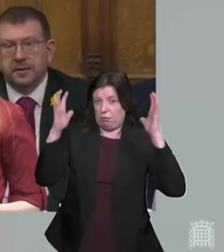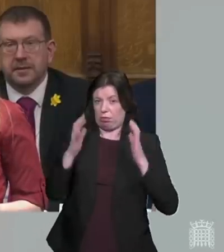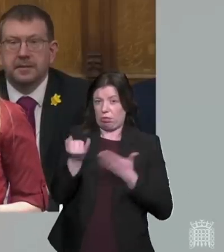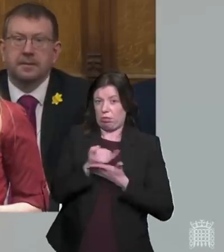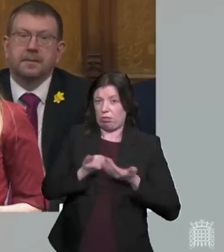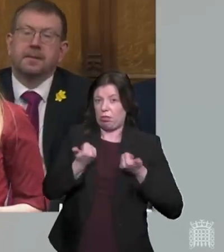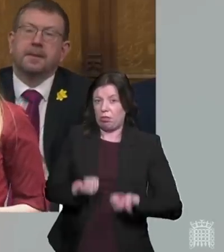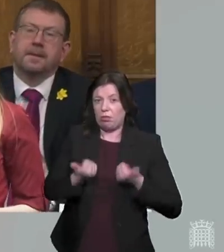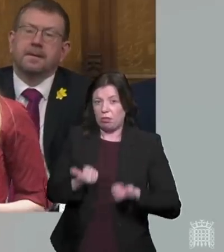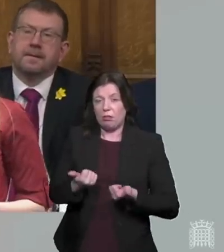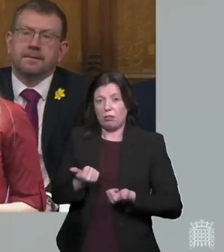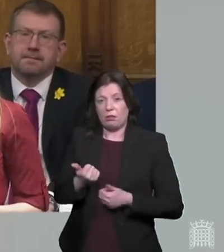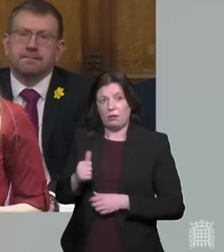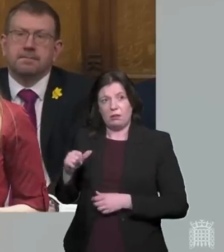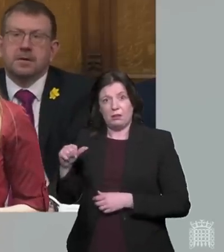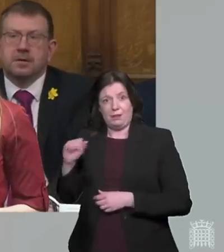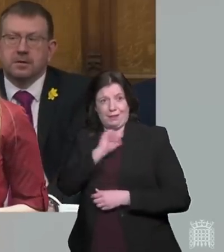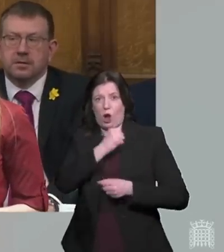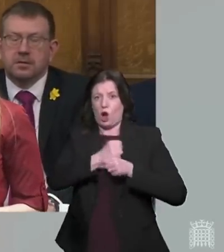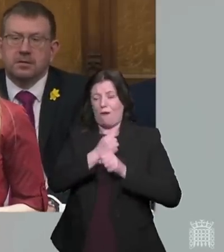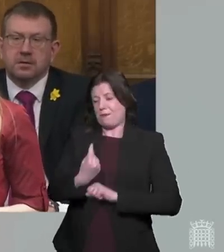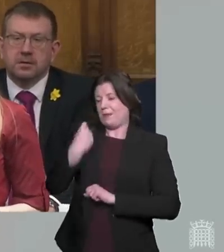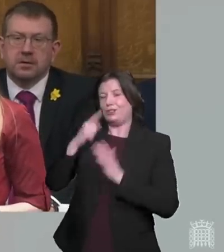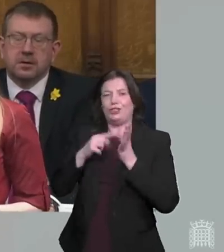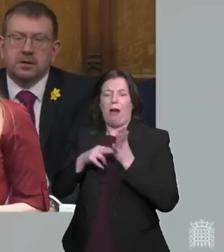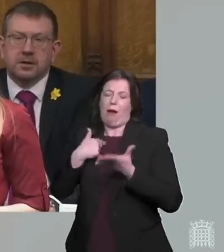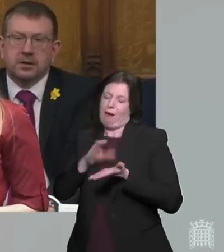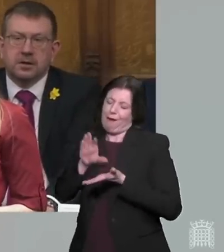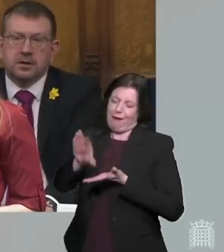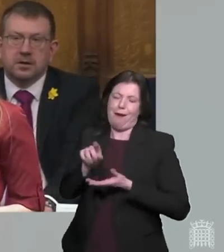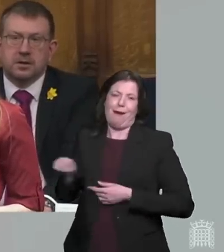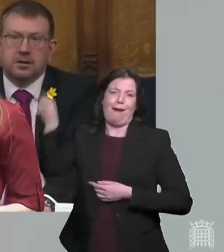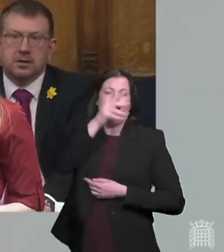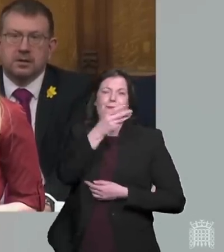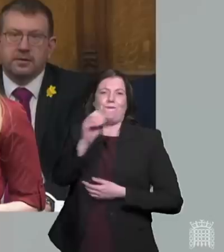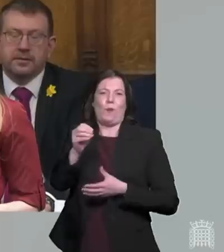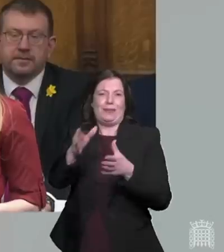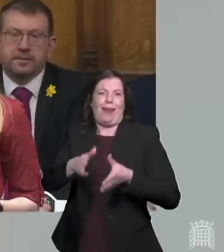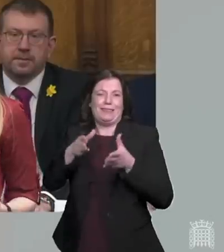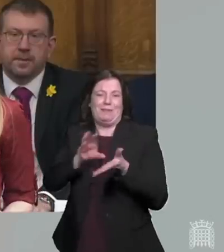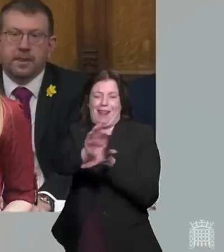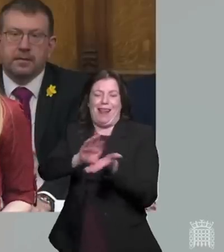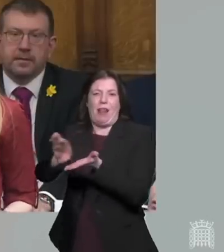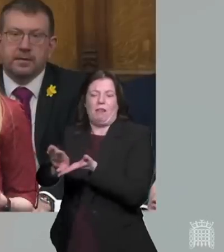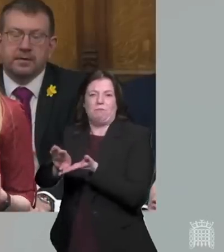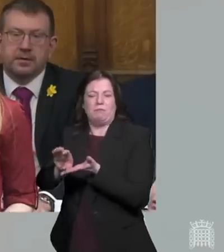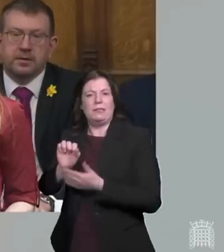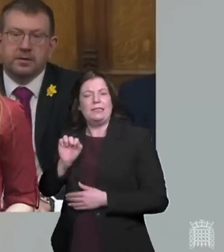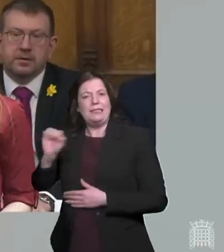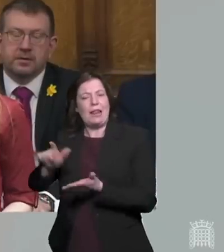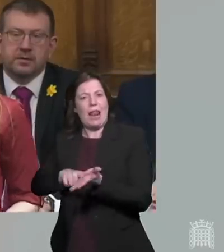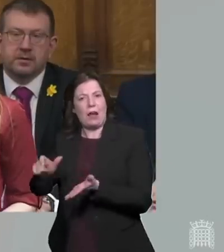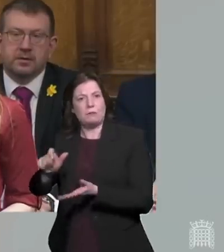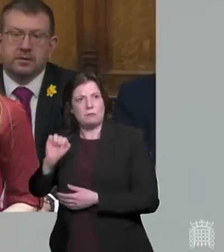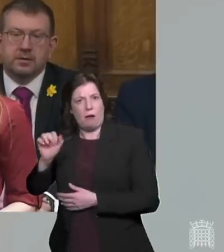as part of one of these so-called 40 new hospitals back in January, but it's March and they haven't seen a penny. So how many broken hospitals